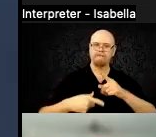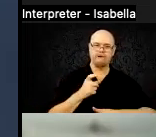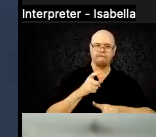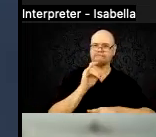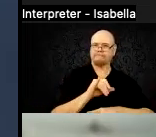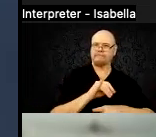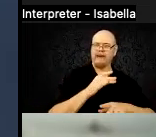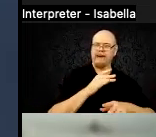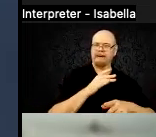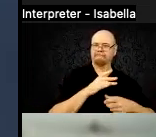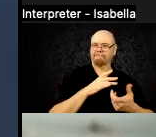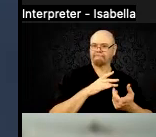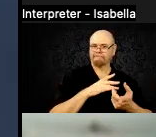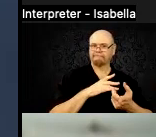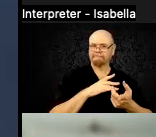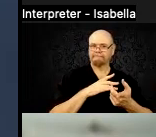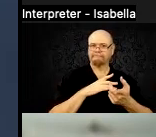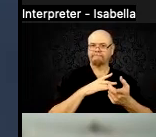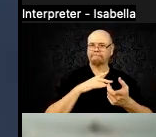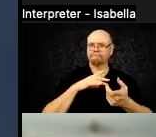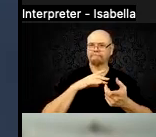is newleafillinois.org.